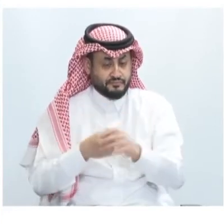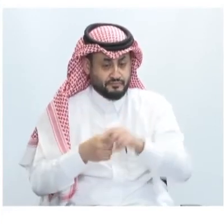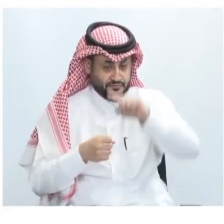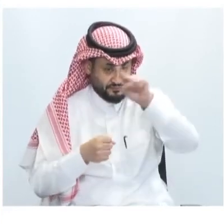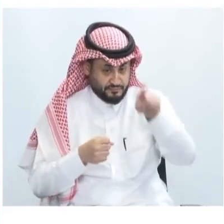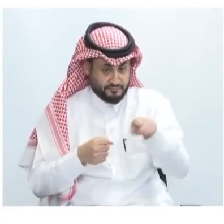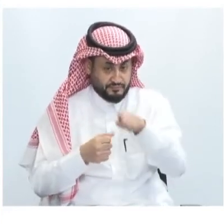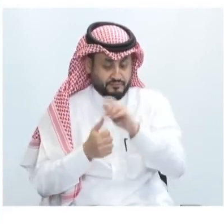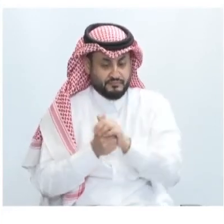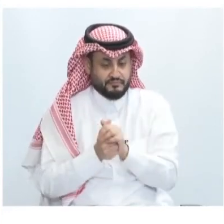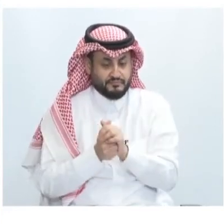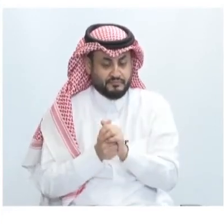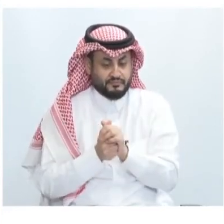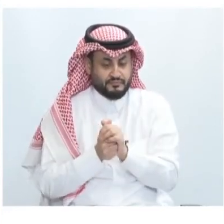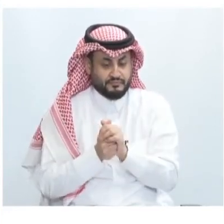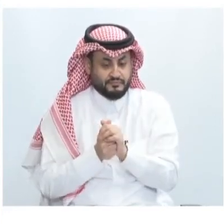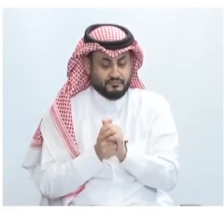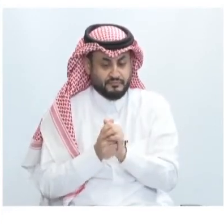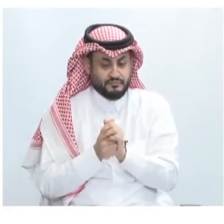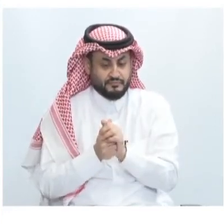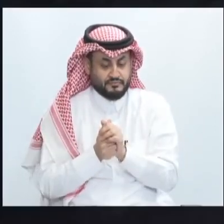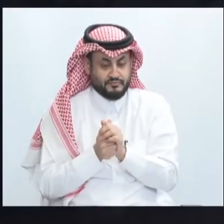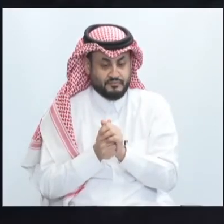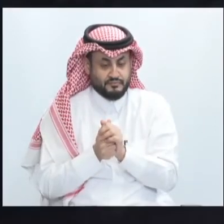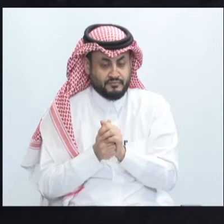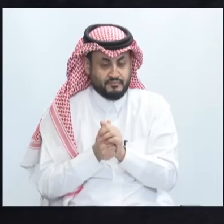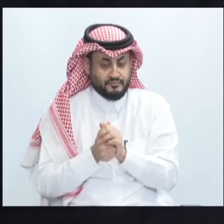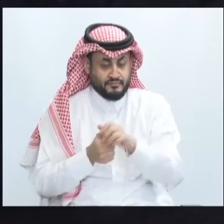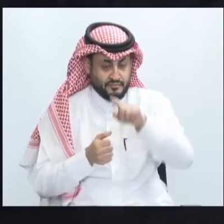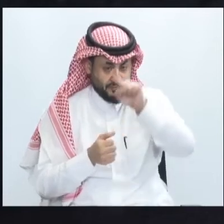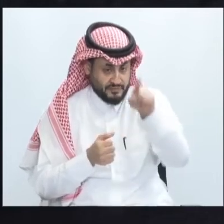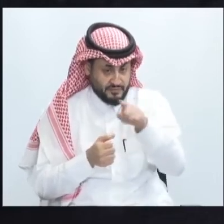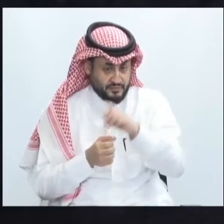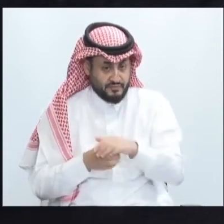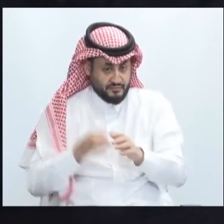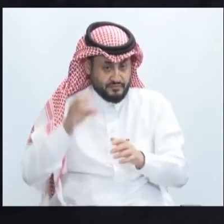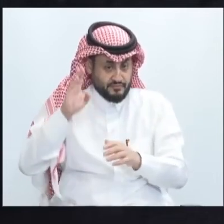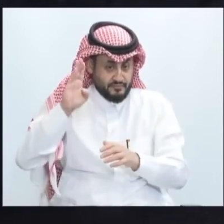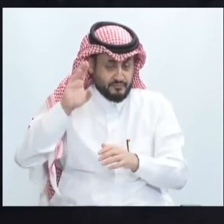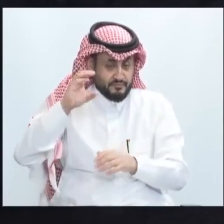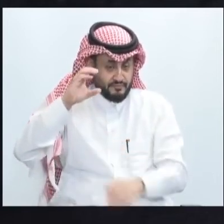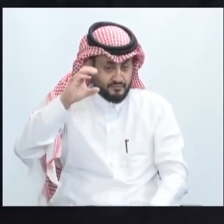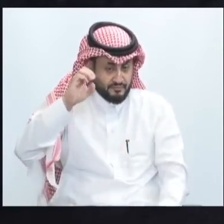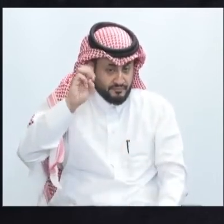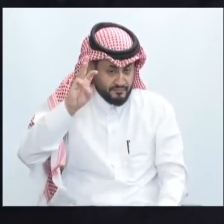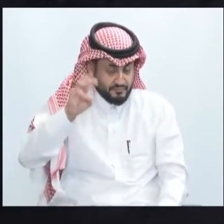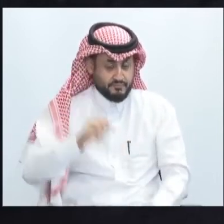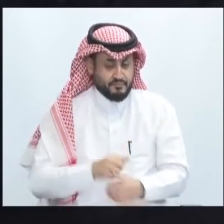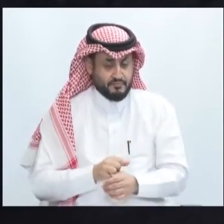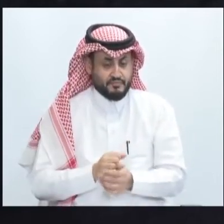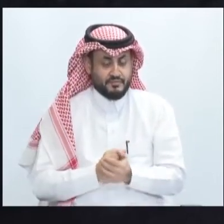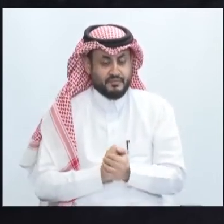this. Excellent. So we have a cow, cow. Okay, so cow, cow. The